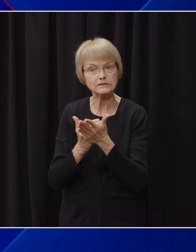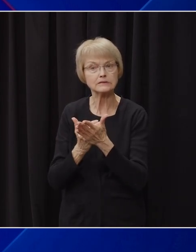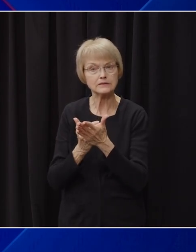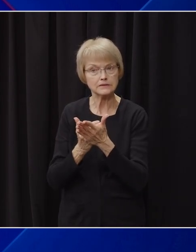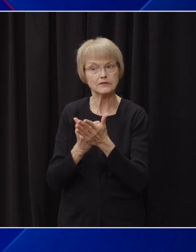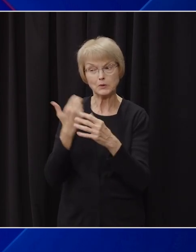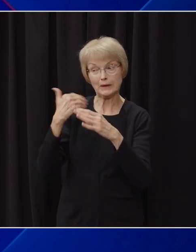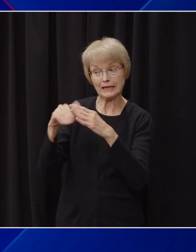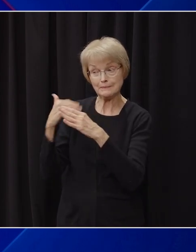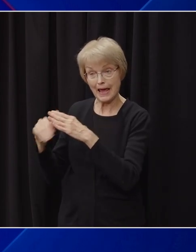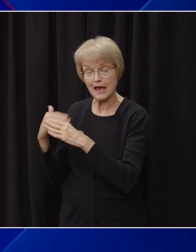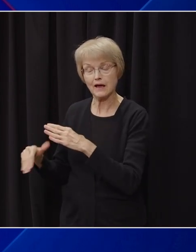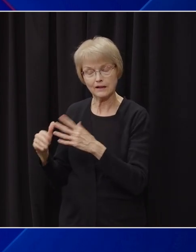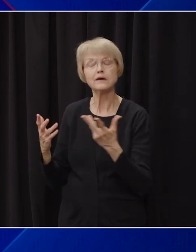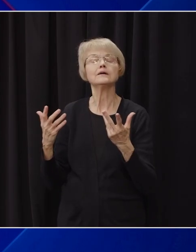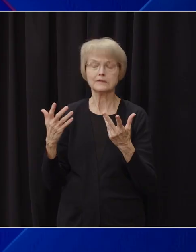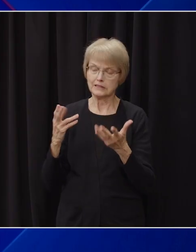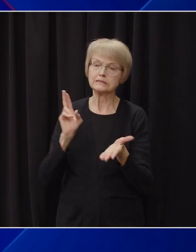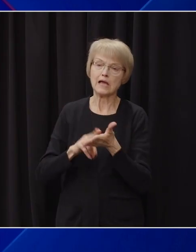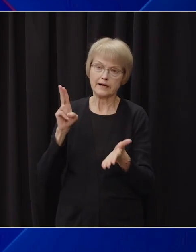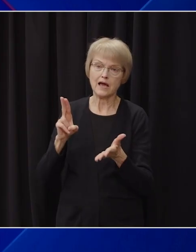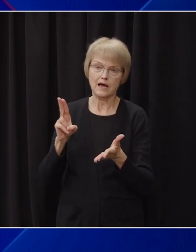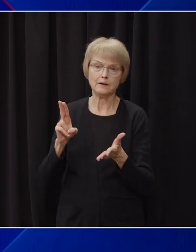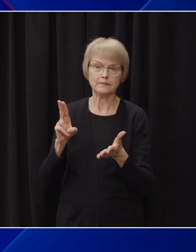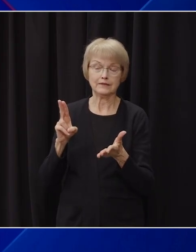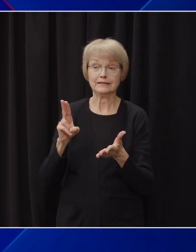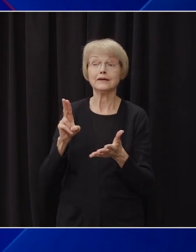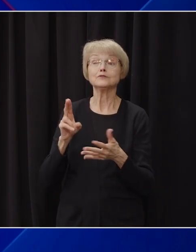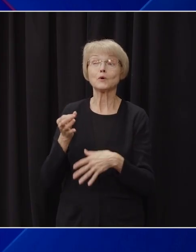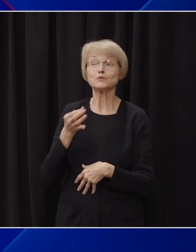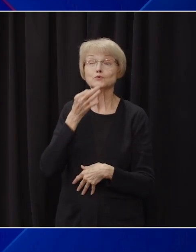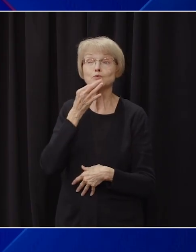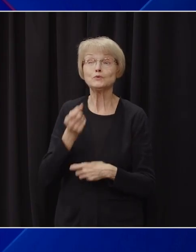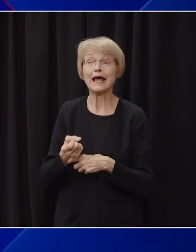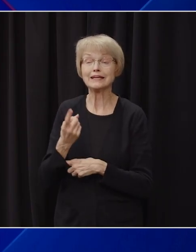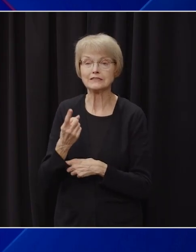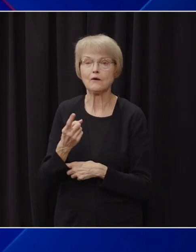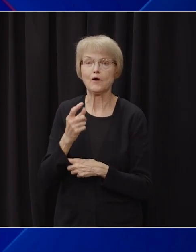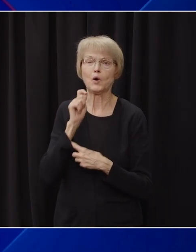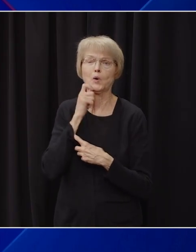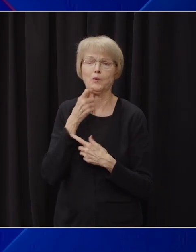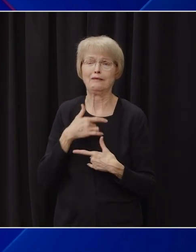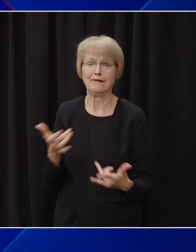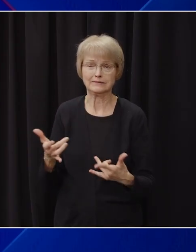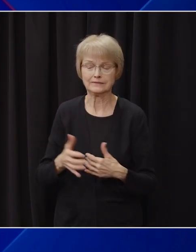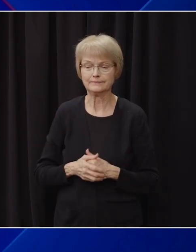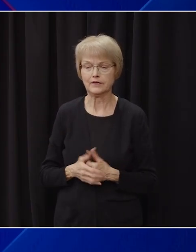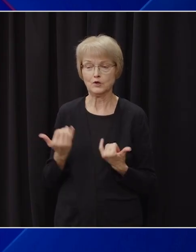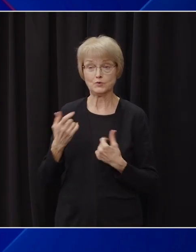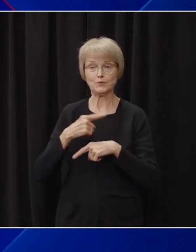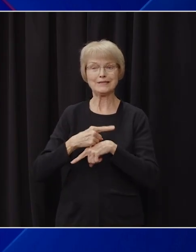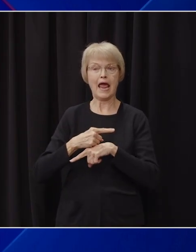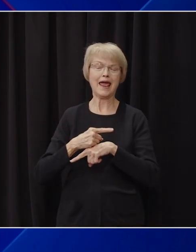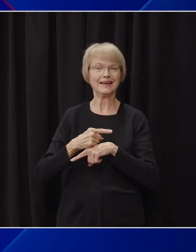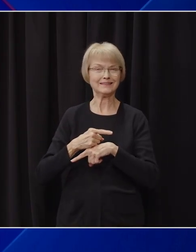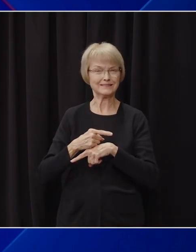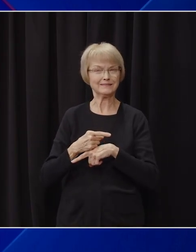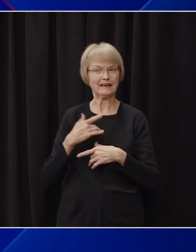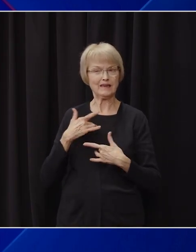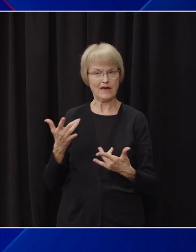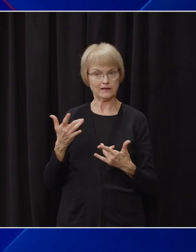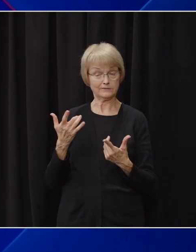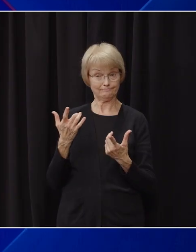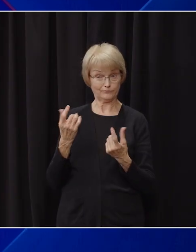are, because we have so many cool things around the corner. In terms of the event for today, some quick housekeeping for